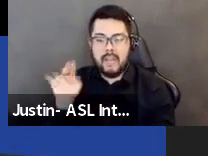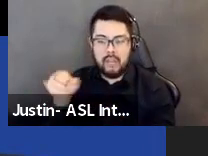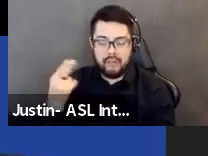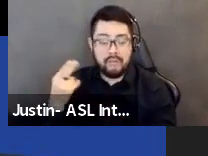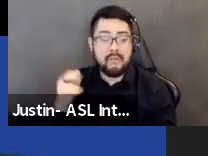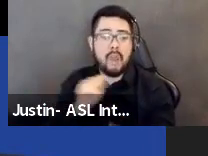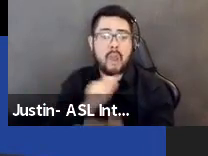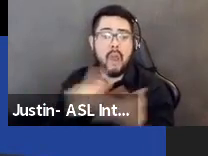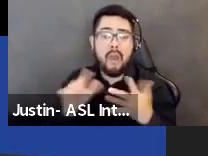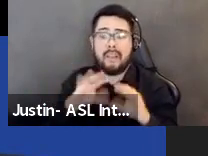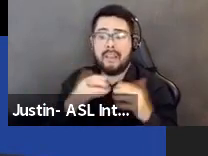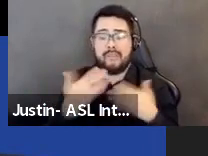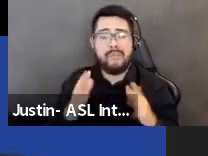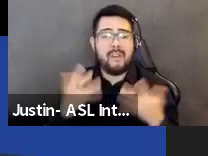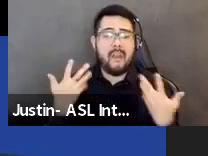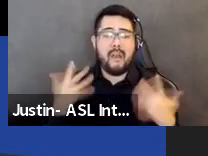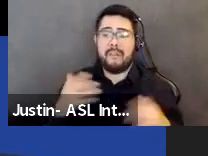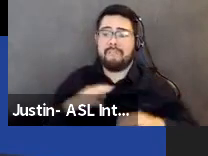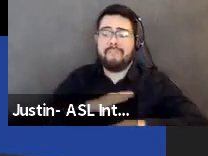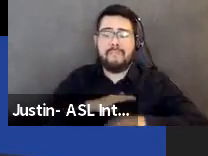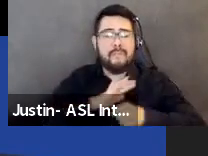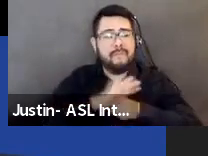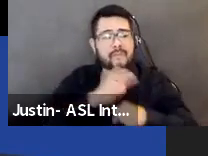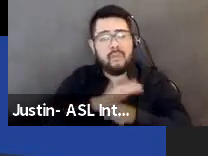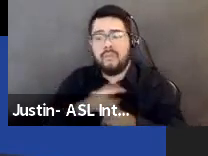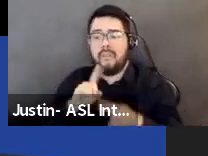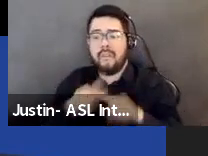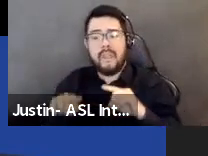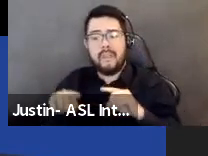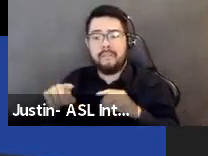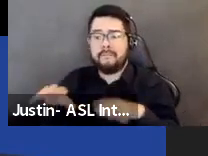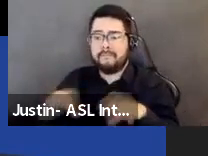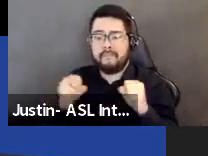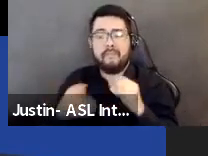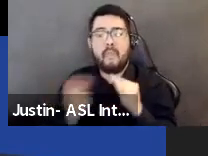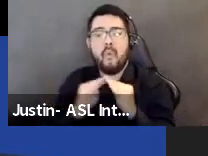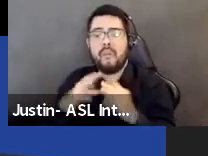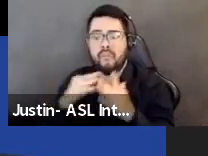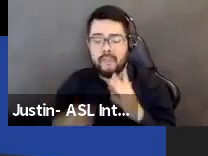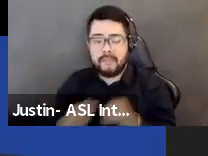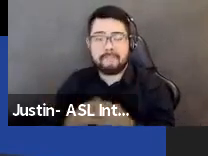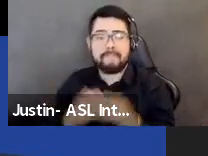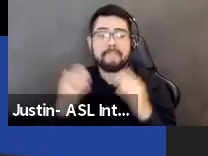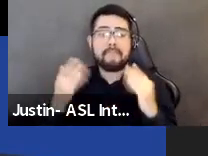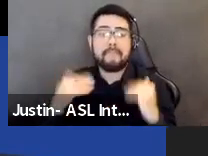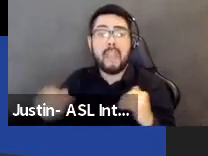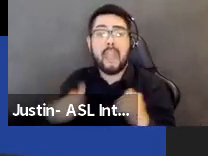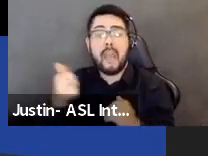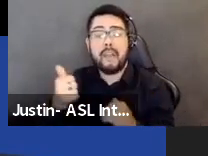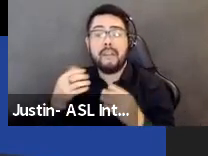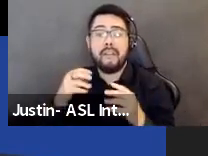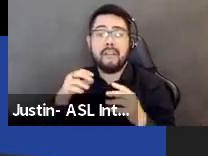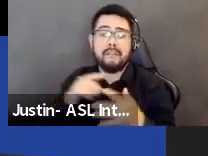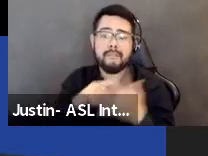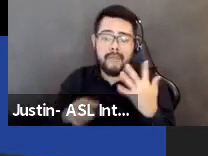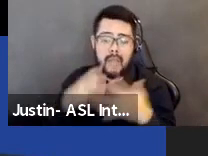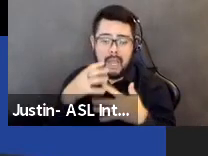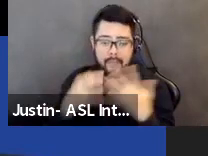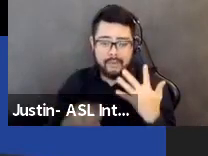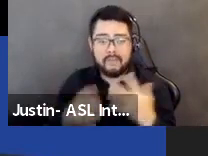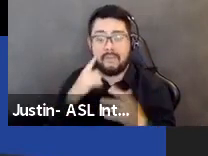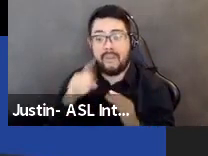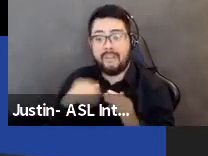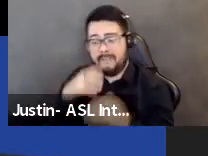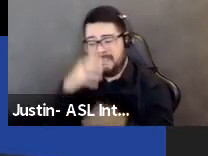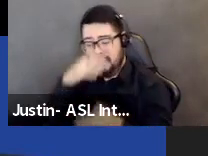overcrowded and unable to accommodate the projected growth the next potential solution is to identify nearby lease space